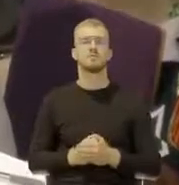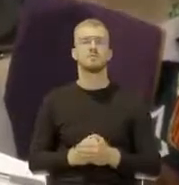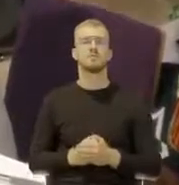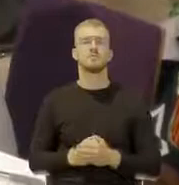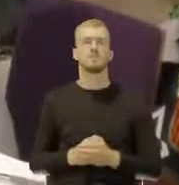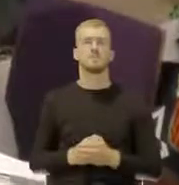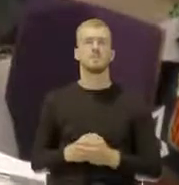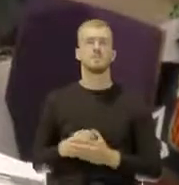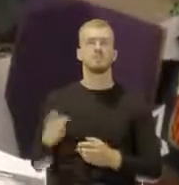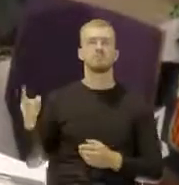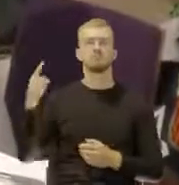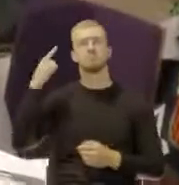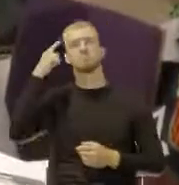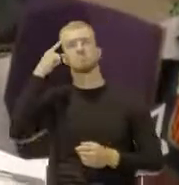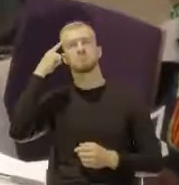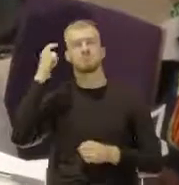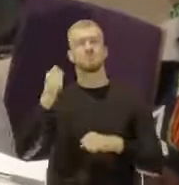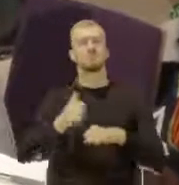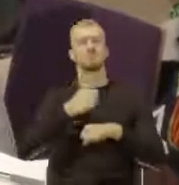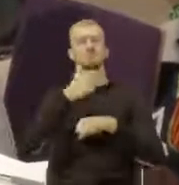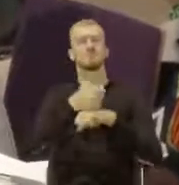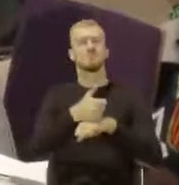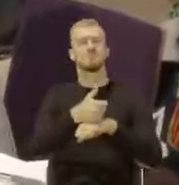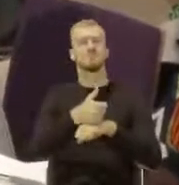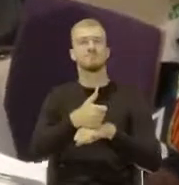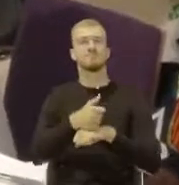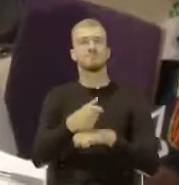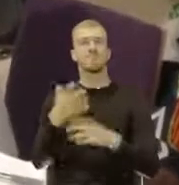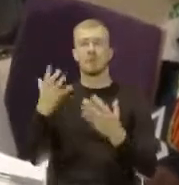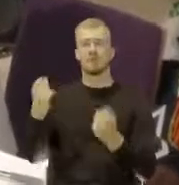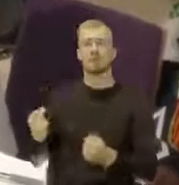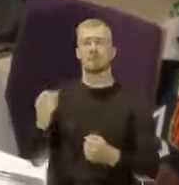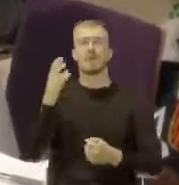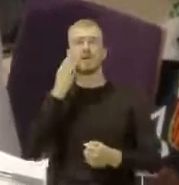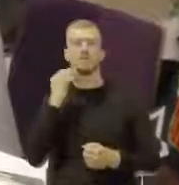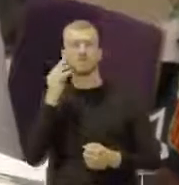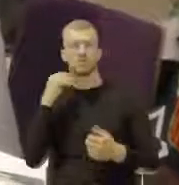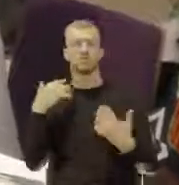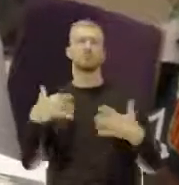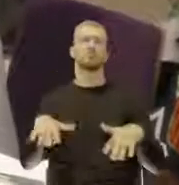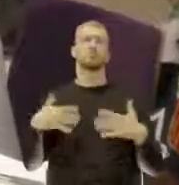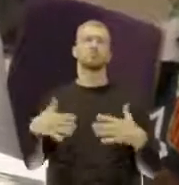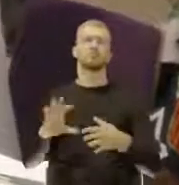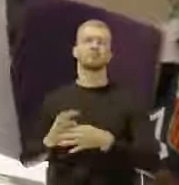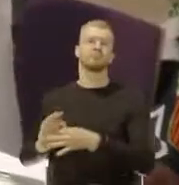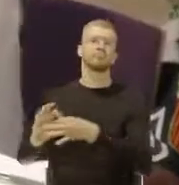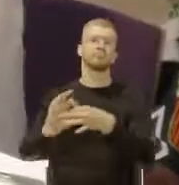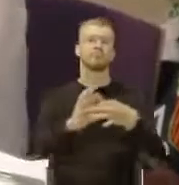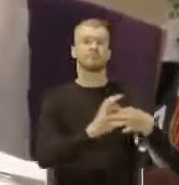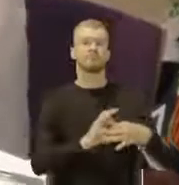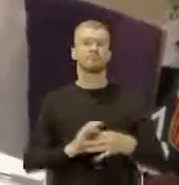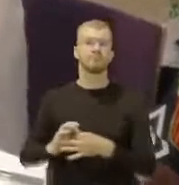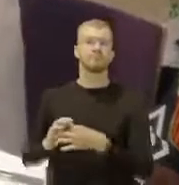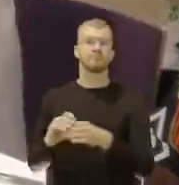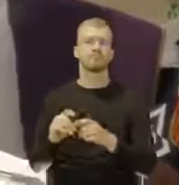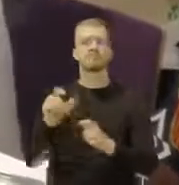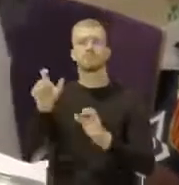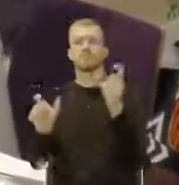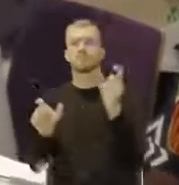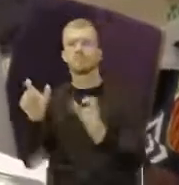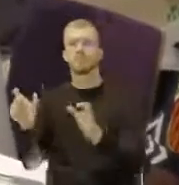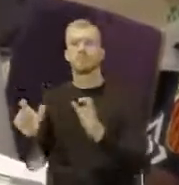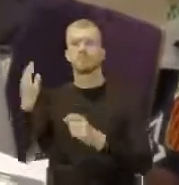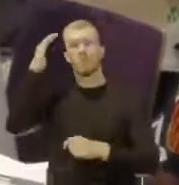working together with our South Korean colleagues. We very much look forward to enjoying Daejeon and to learning